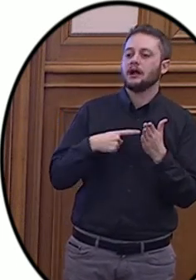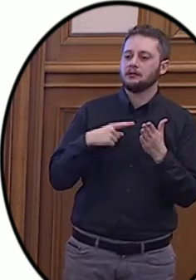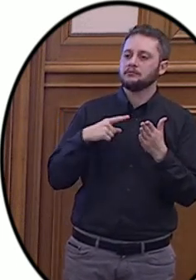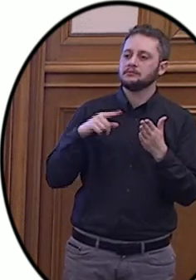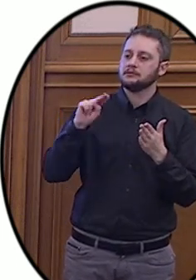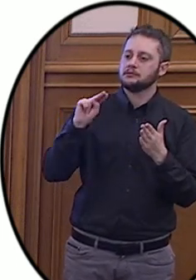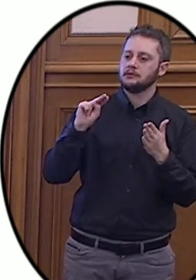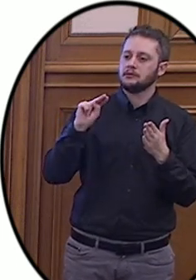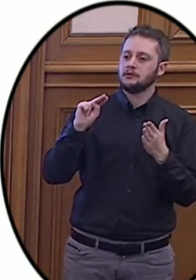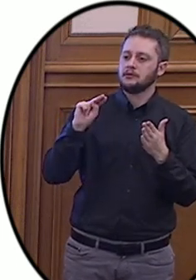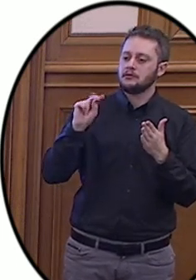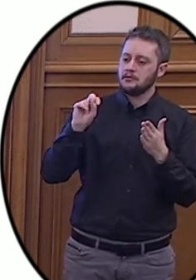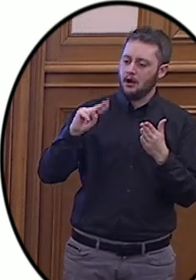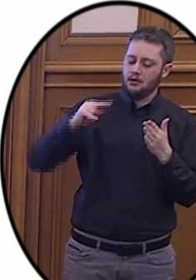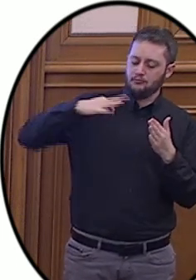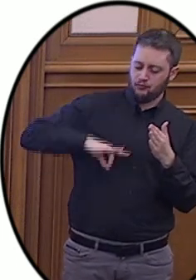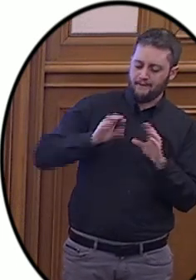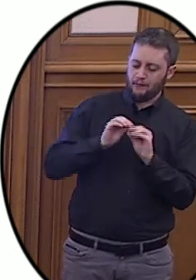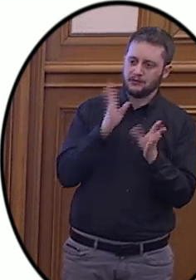modification done.